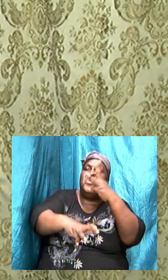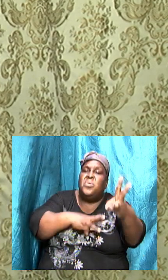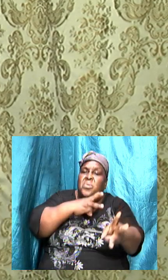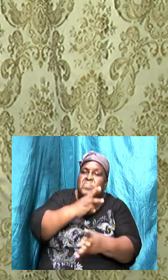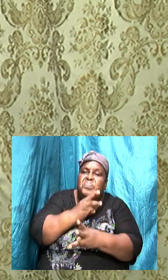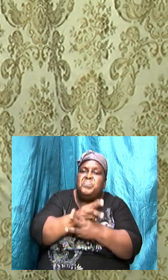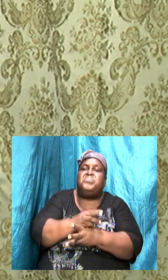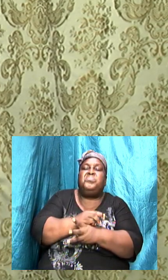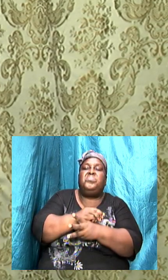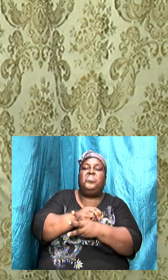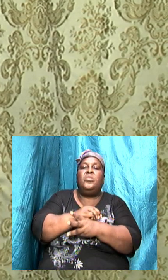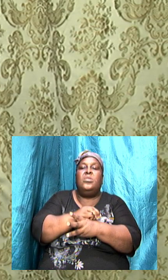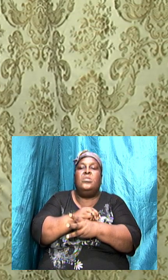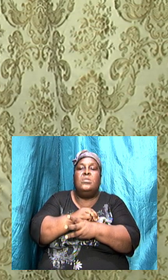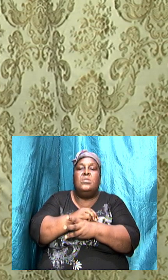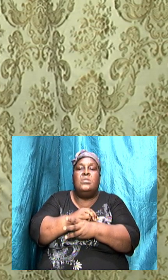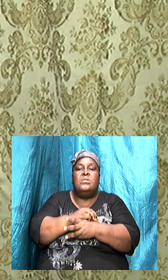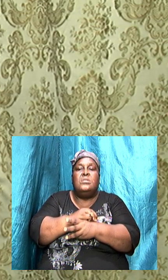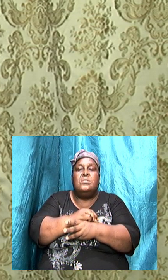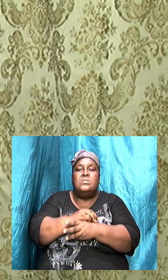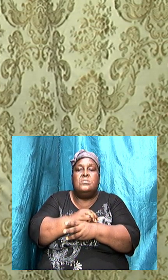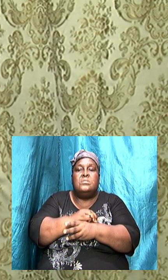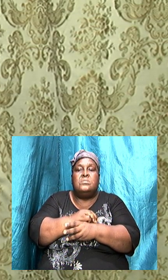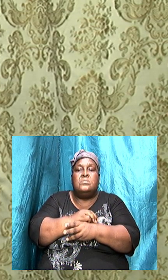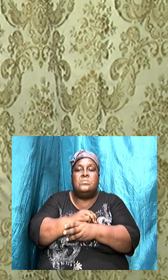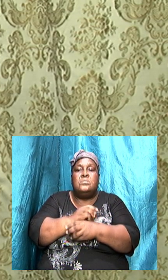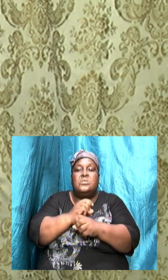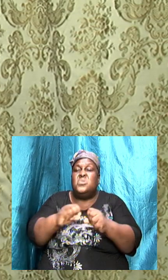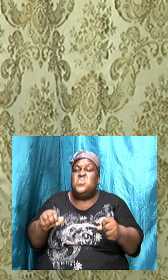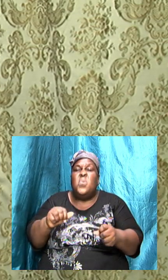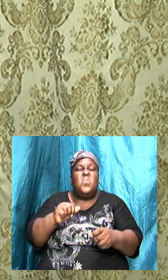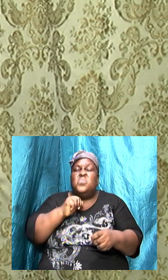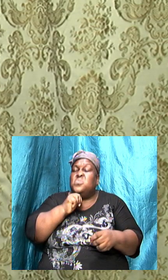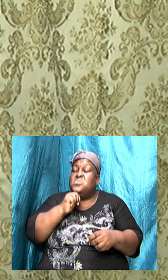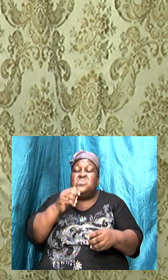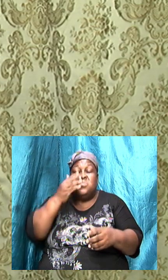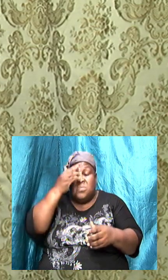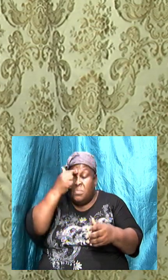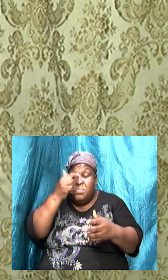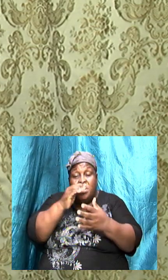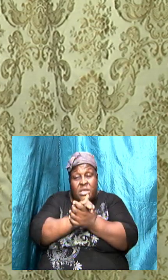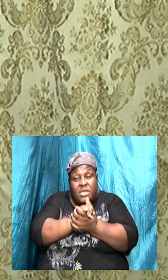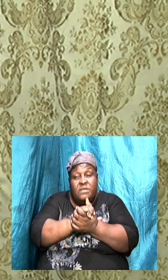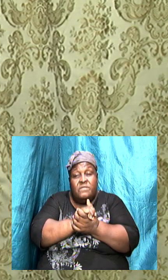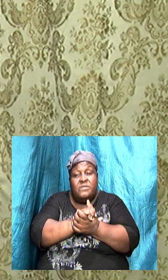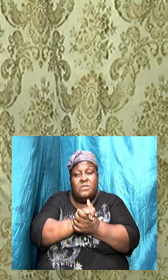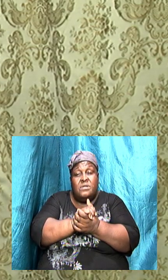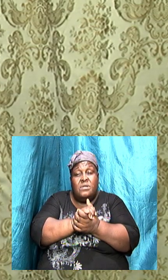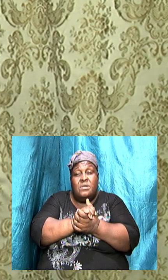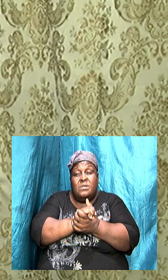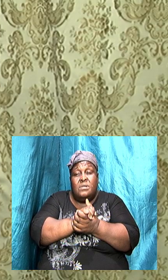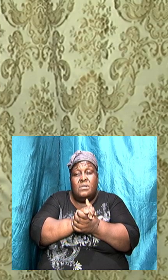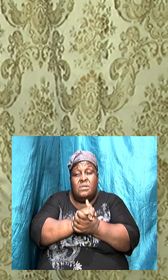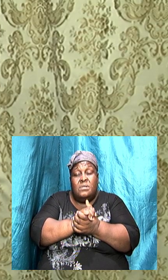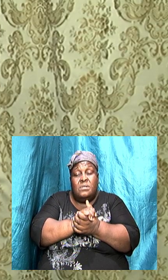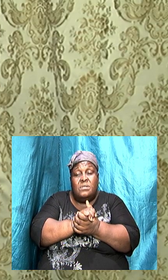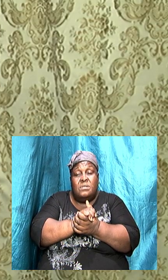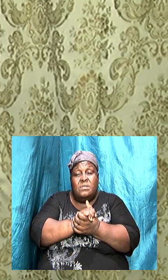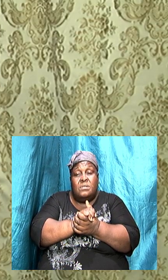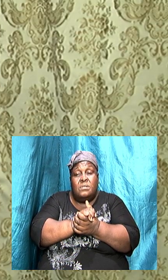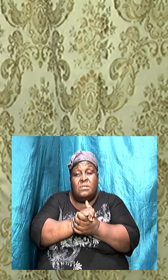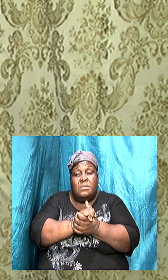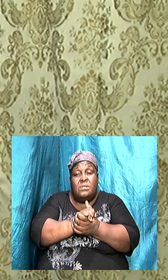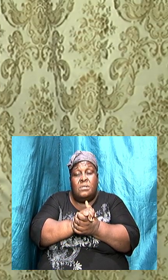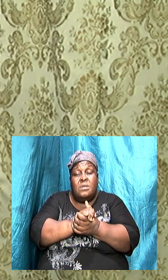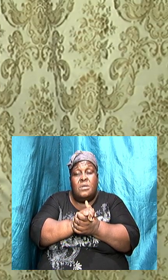us, children of the Most High God. And so that is very, very important. Amen. That